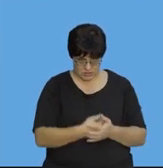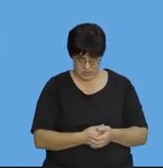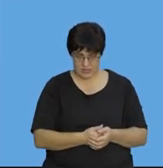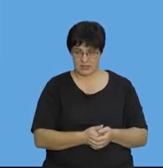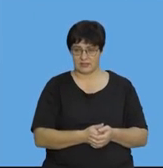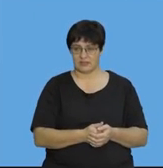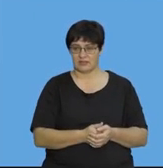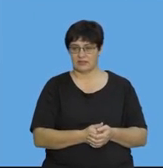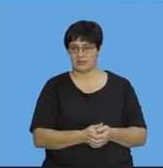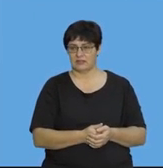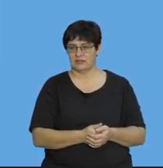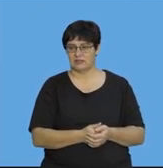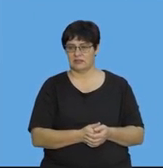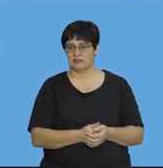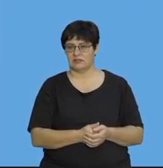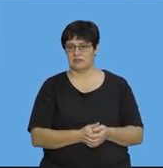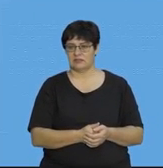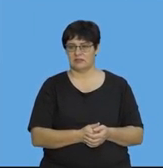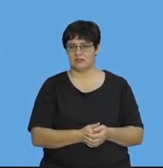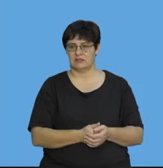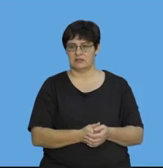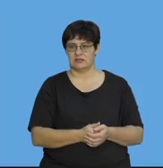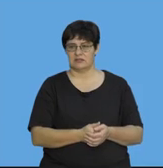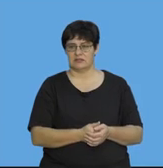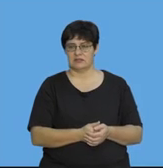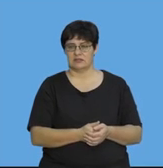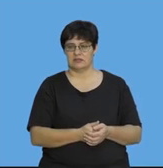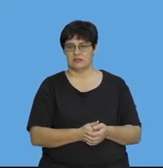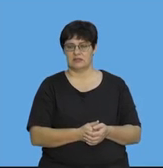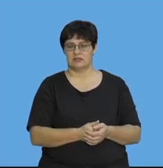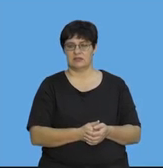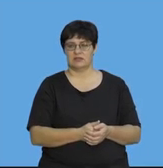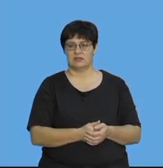16,714. Apparently, I can't write numbers. All right,